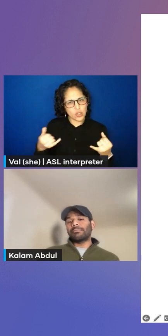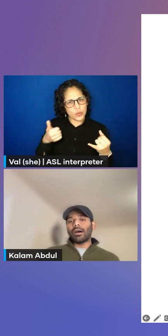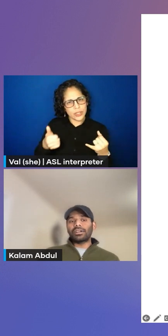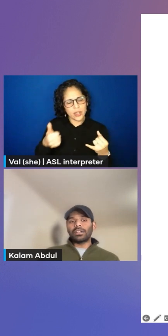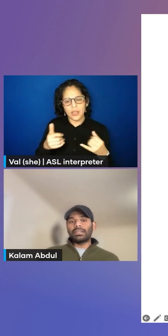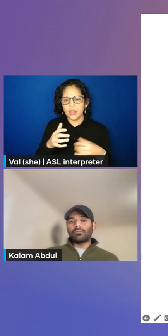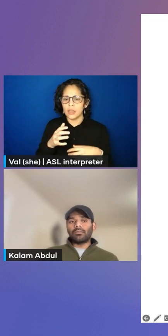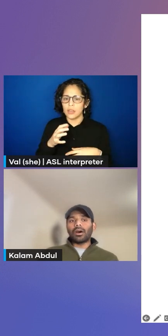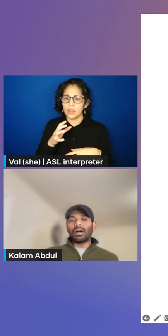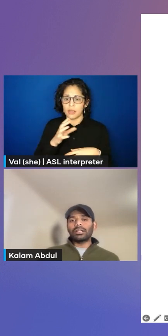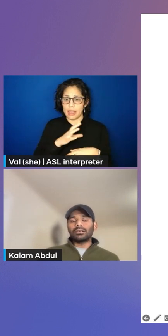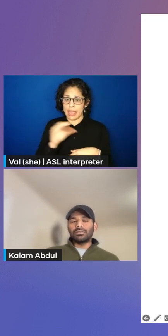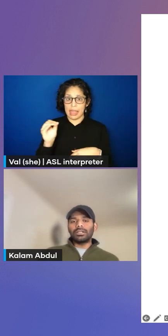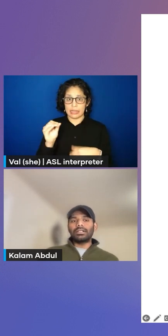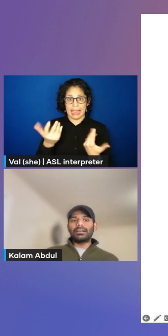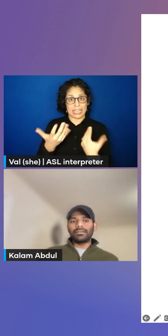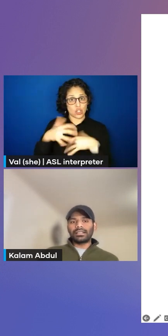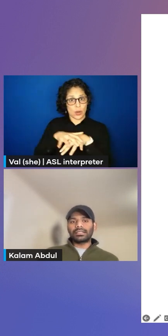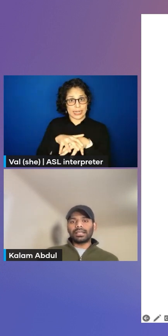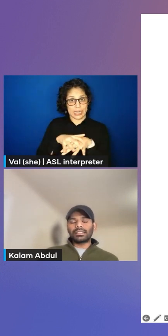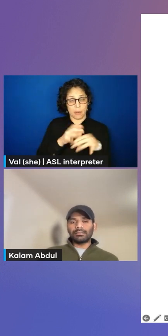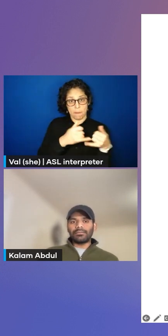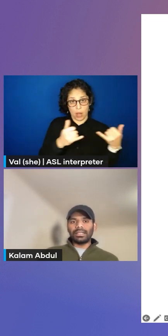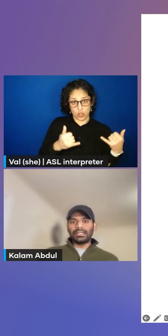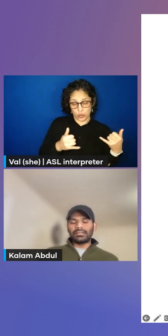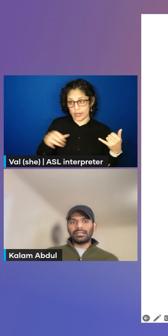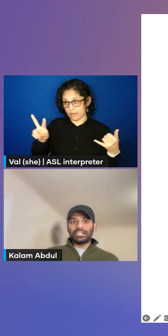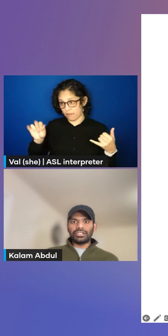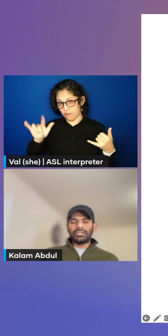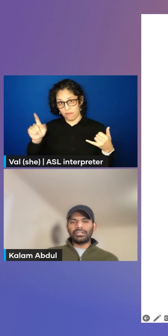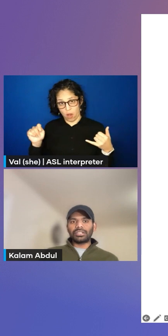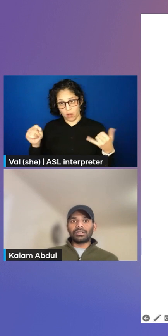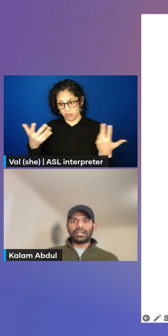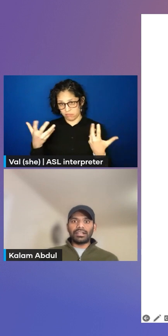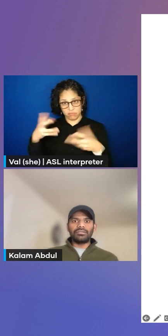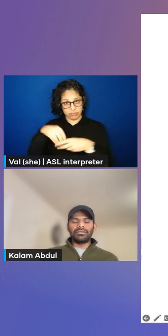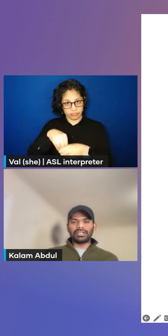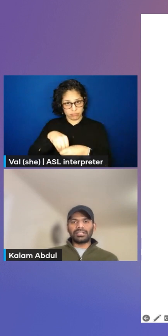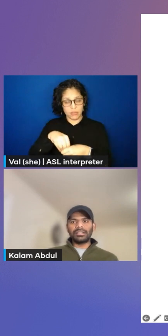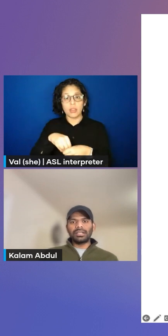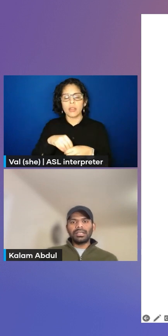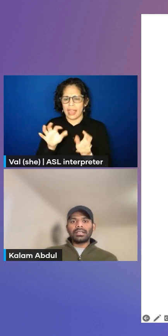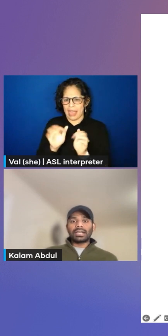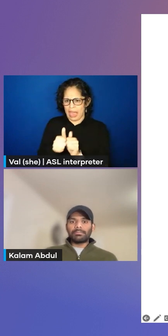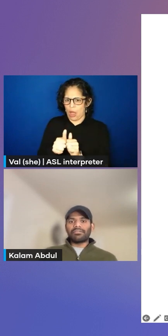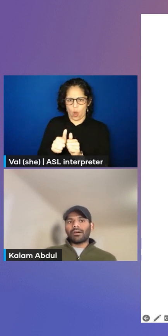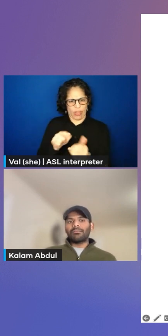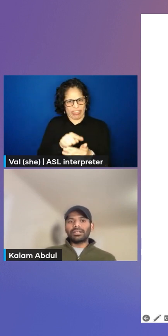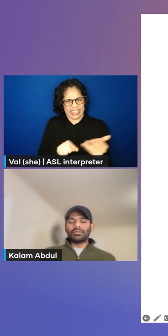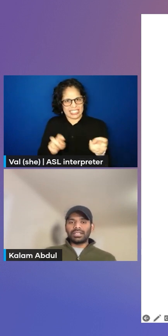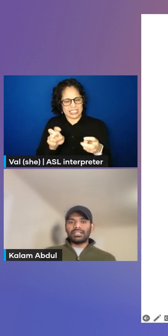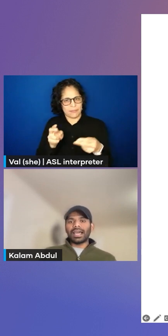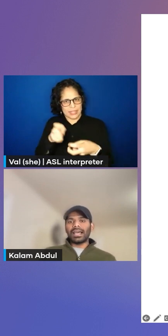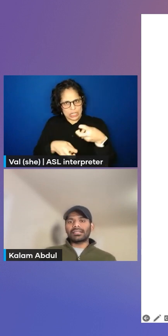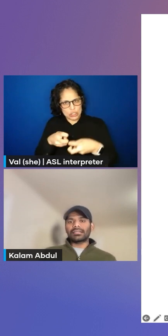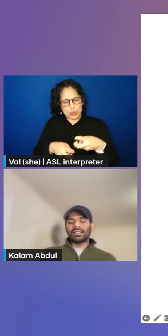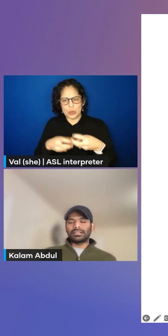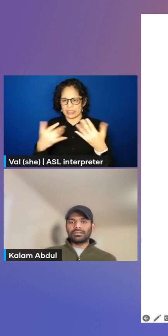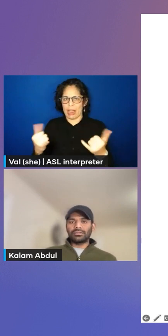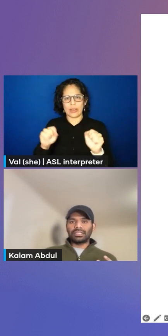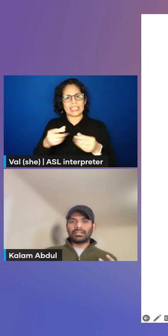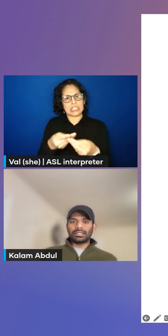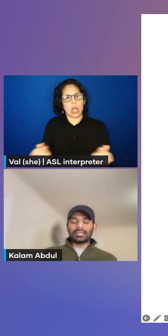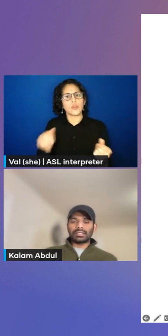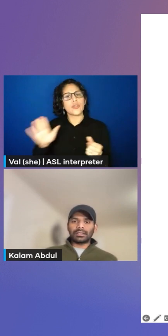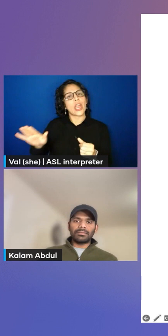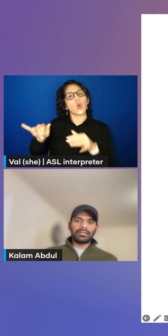integrating the boundary with the vault would fix some of these issues, so their end users can perform their routine tasks connecting